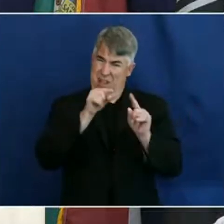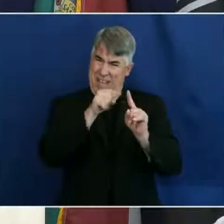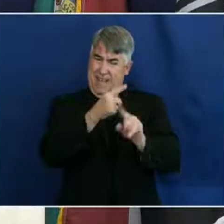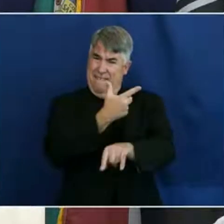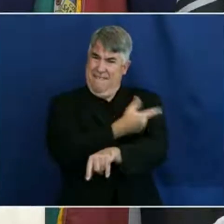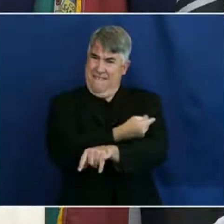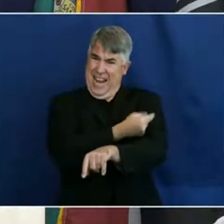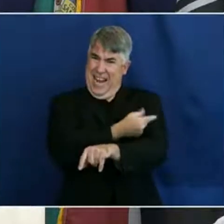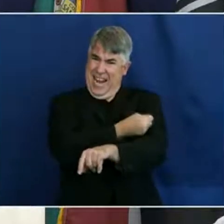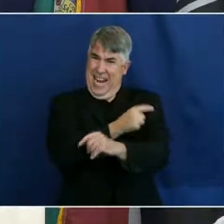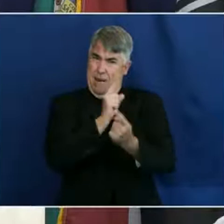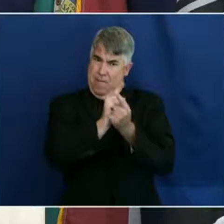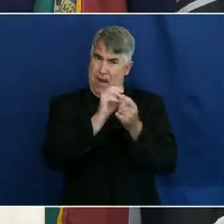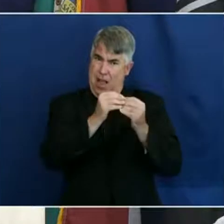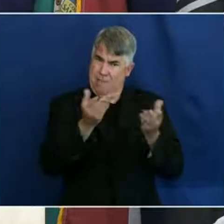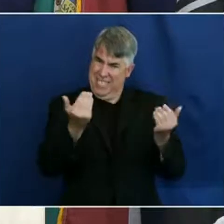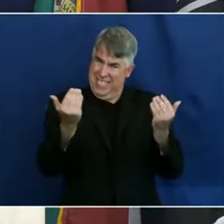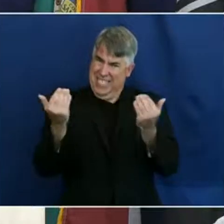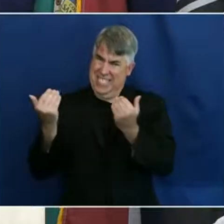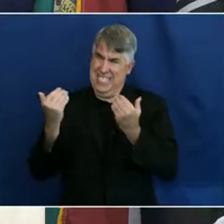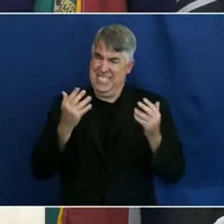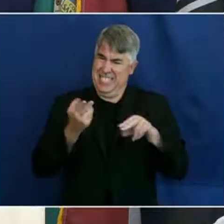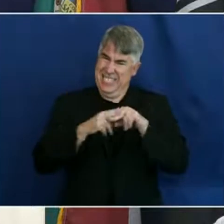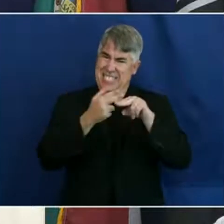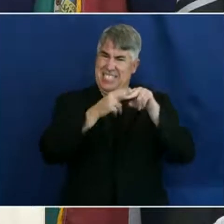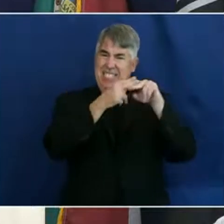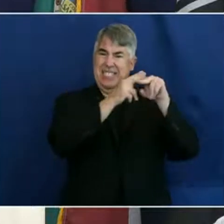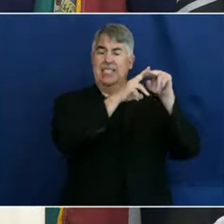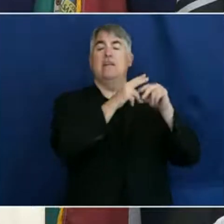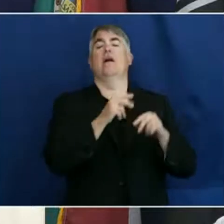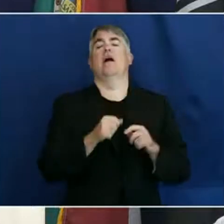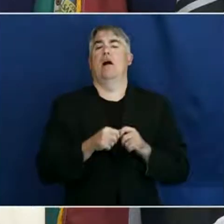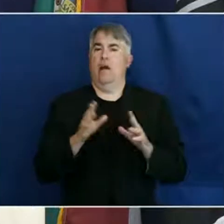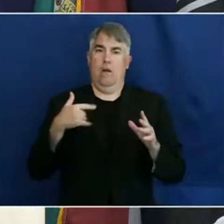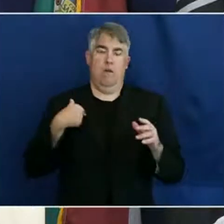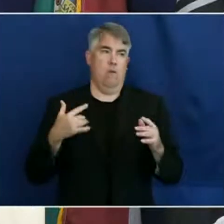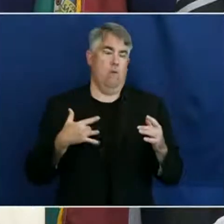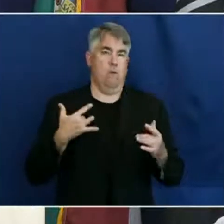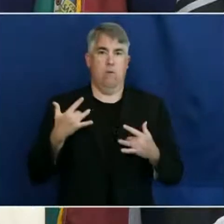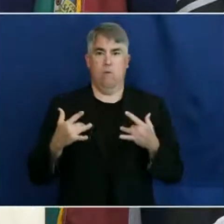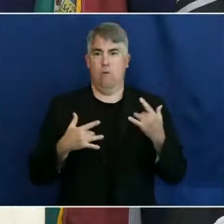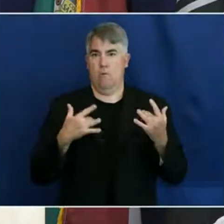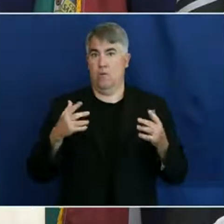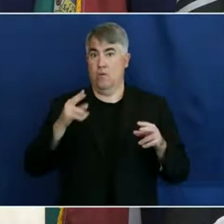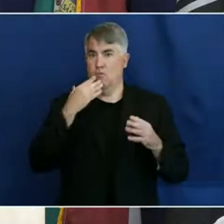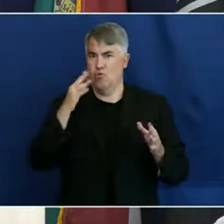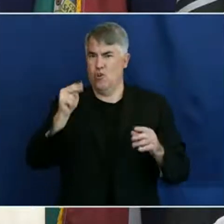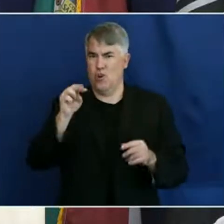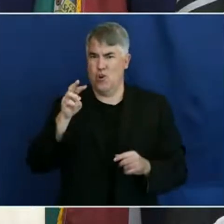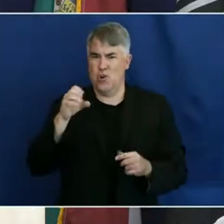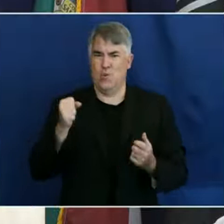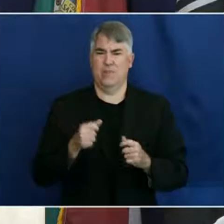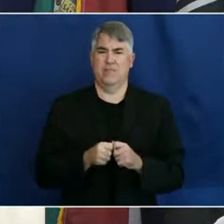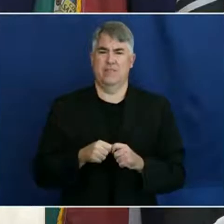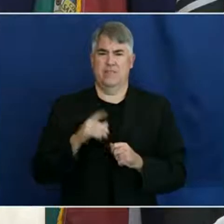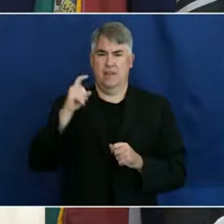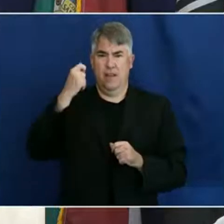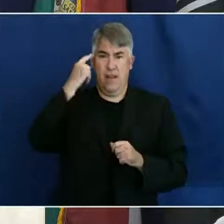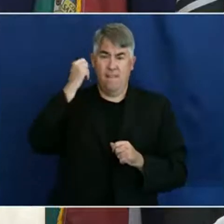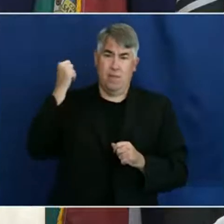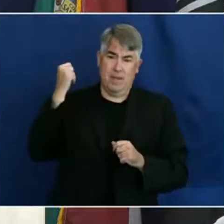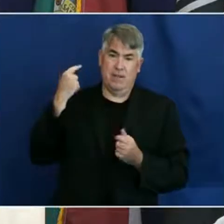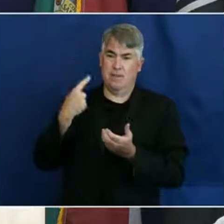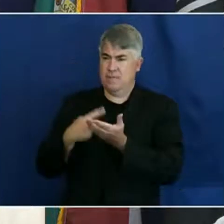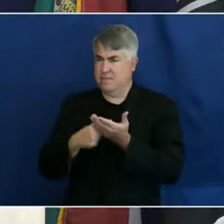need. And so I think that will be a welcome sense of relief. There's going to be more details coming out for the governor's office in the coming weeks